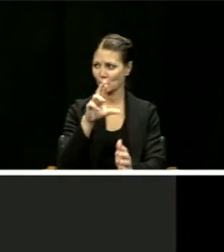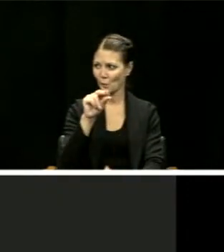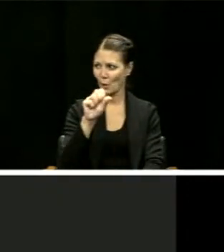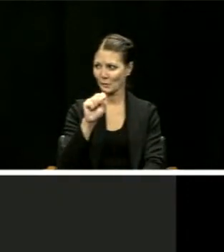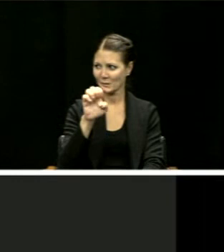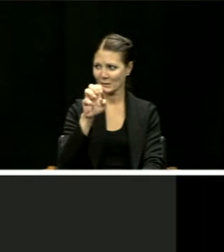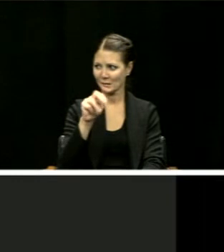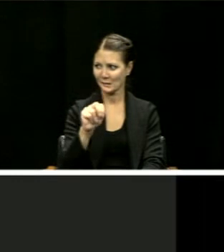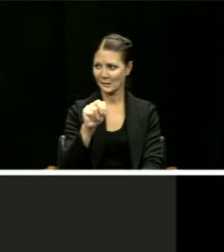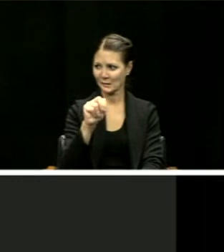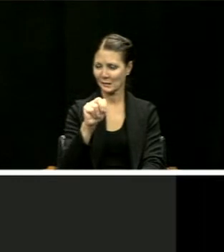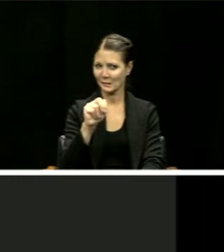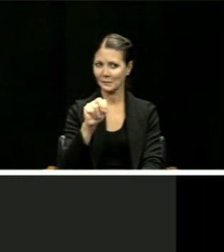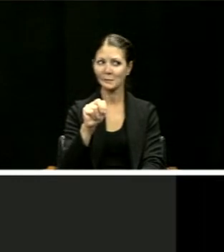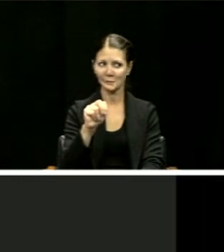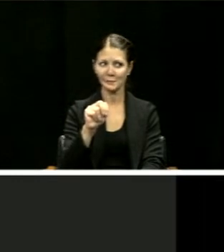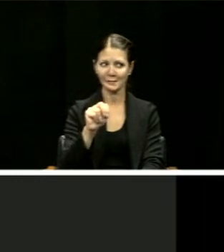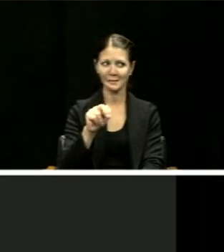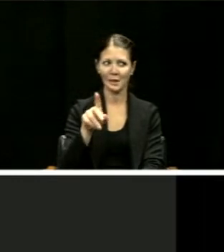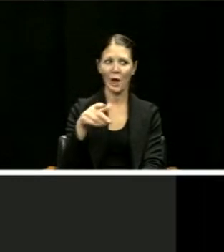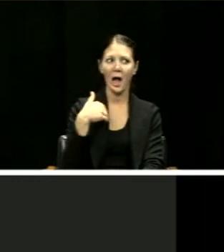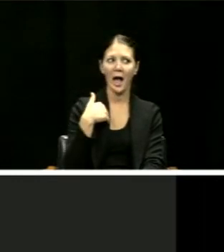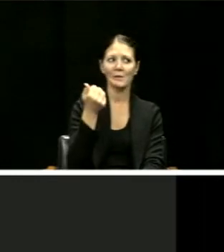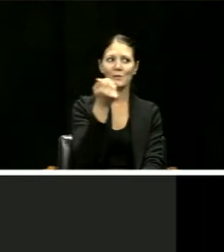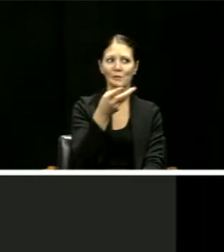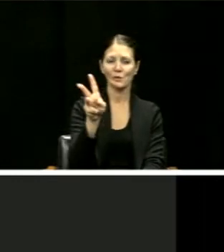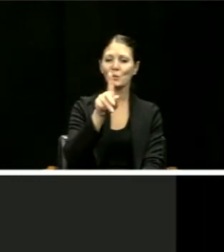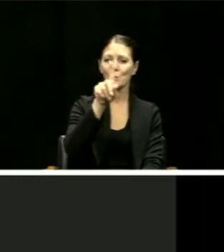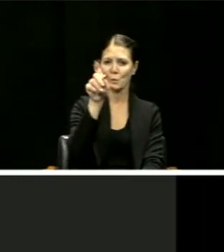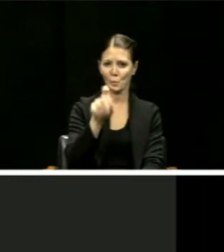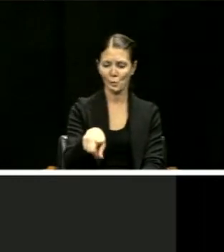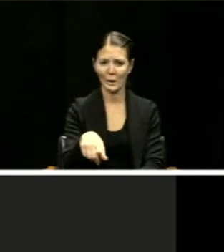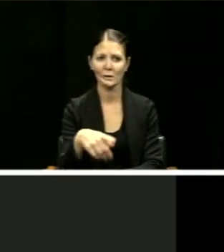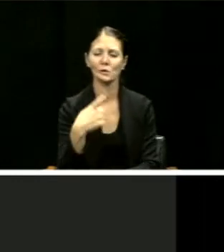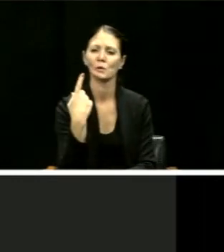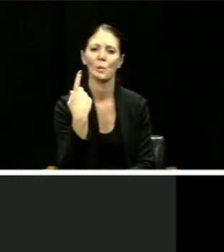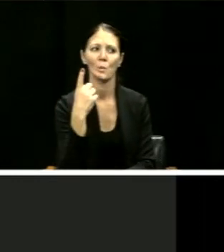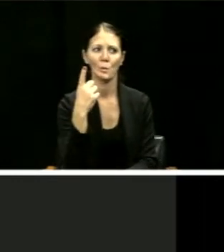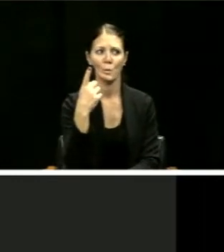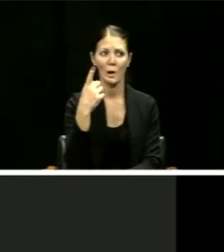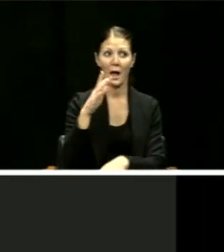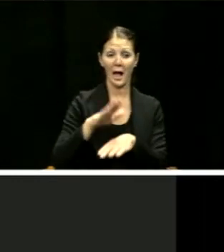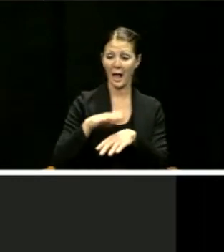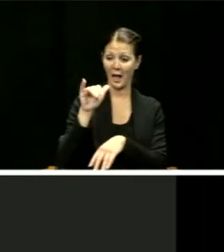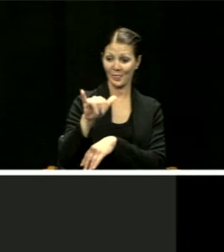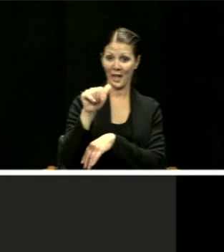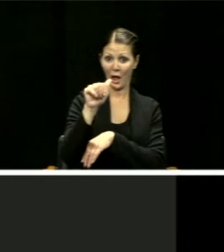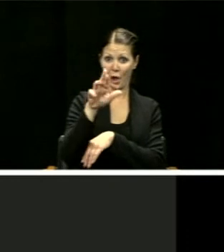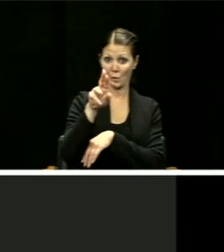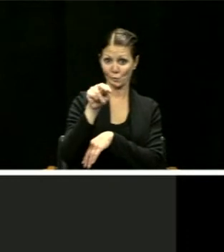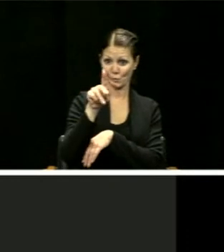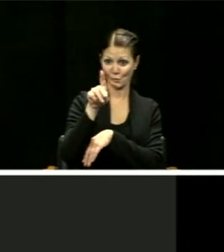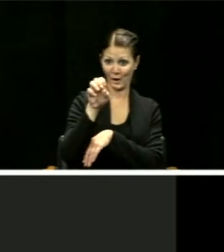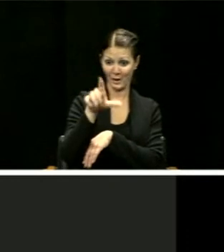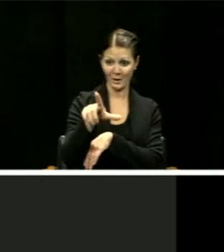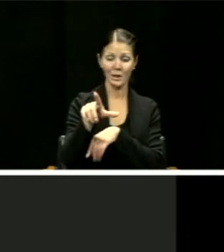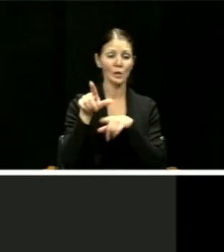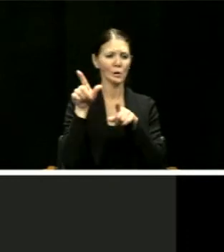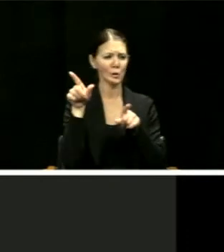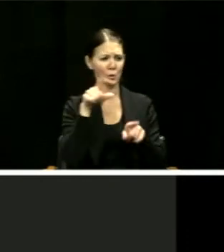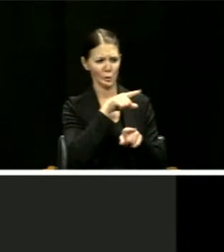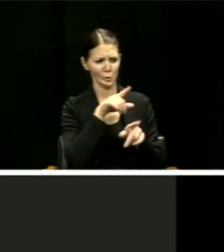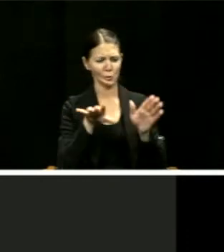ahead. Thank you. Yeah, I have a couple of questions. One is that on the Arundel one, the alternative that you